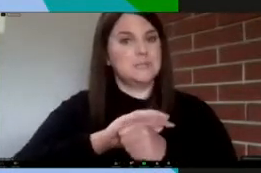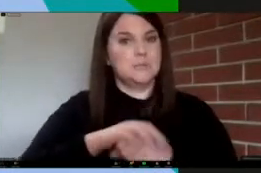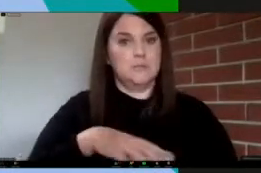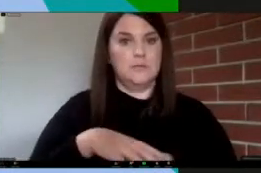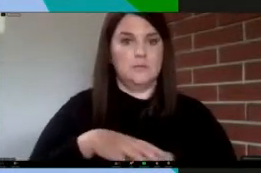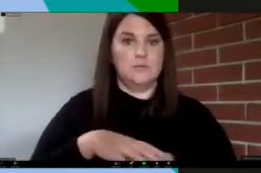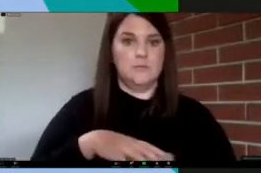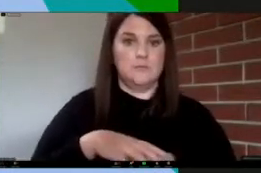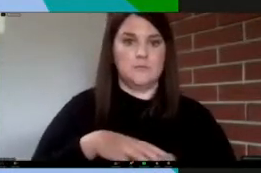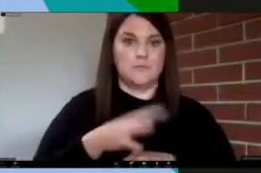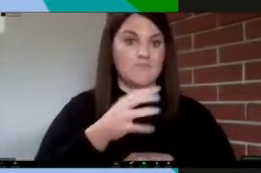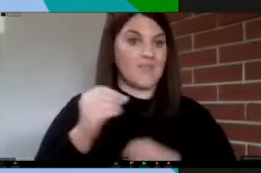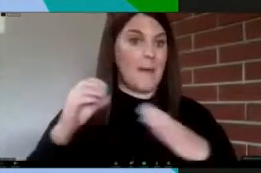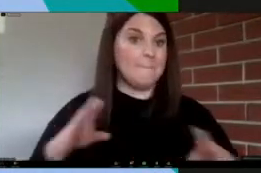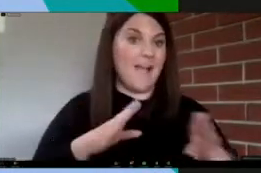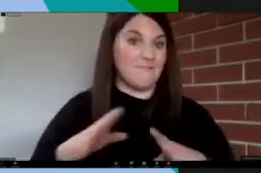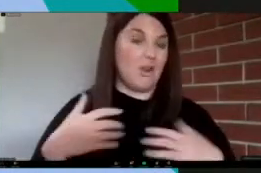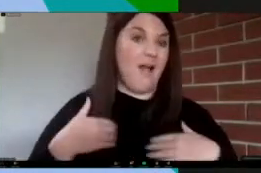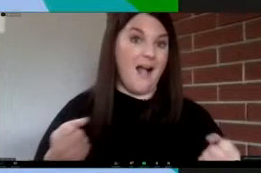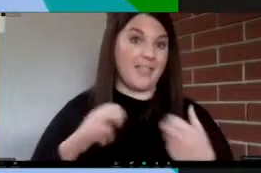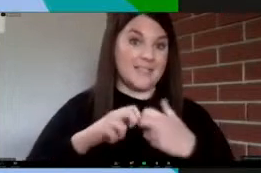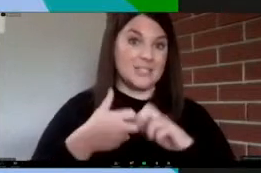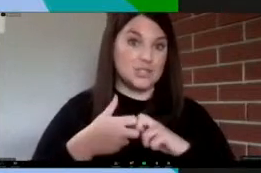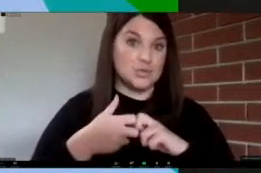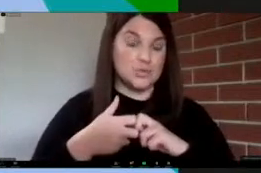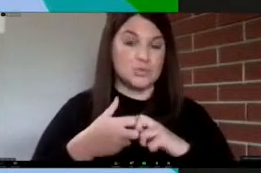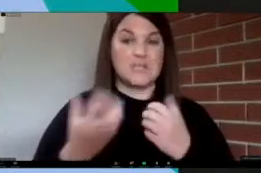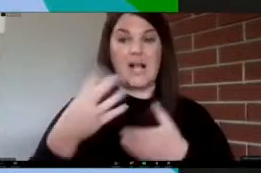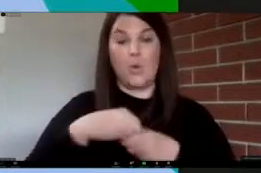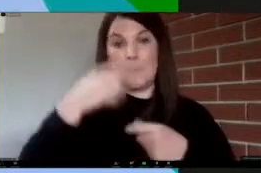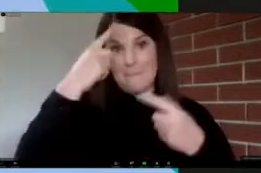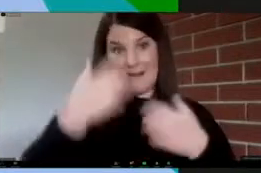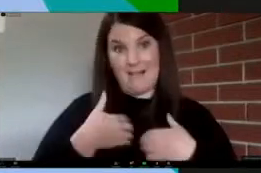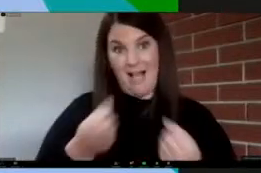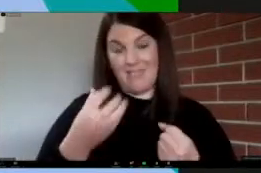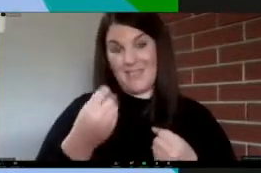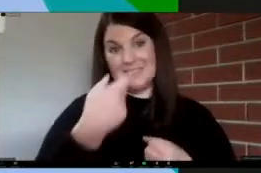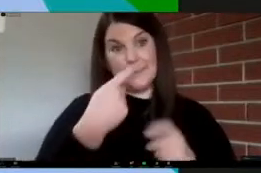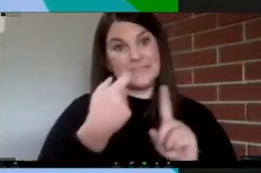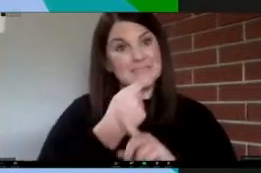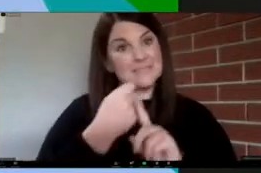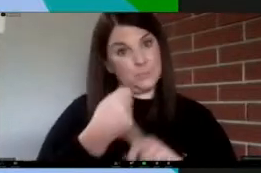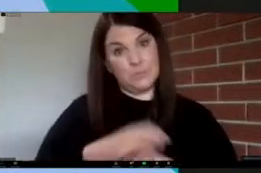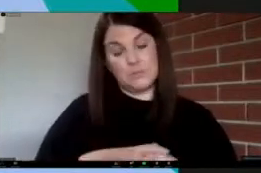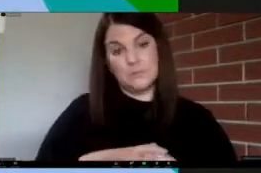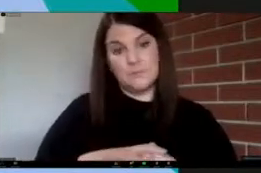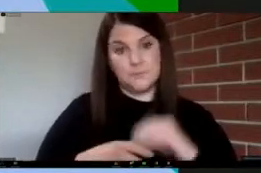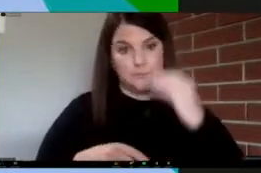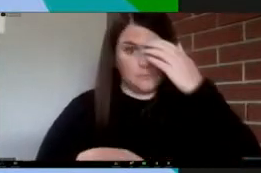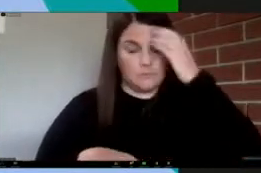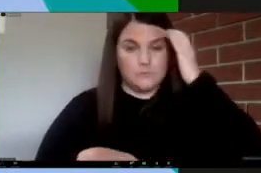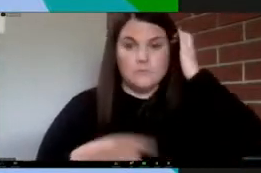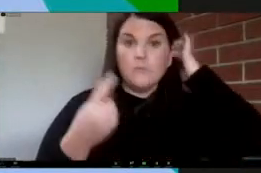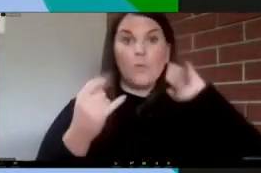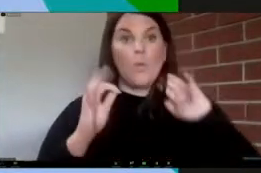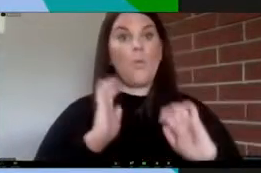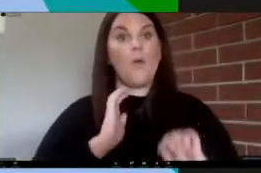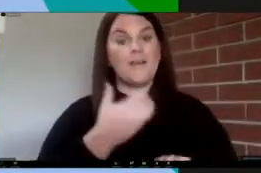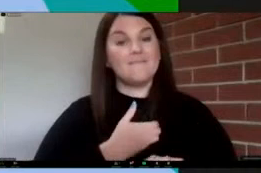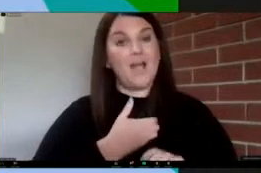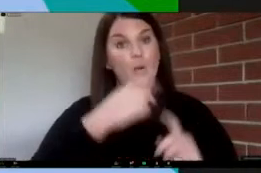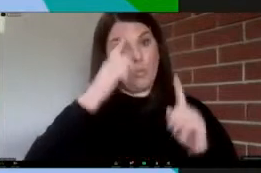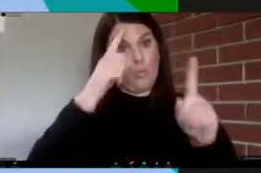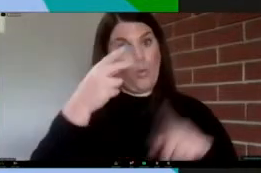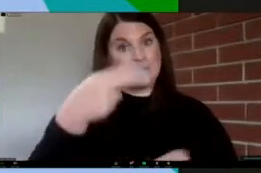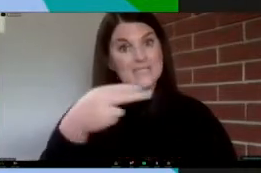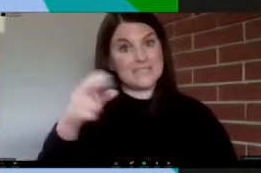and behavioral health issues, which include mental health and substance abuse. One of our goals at HHS is to ensure